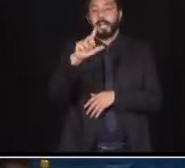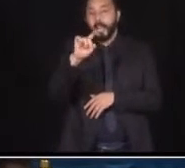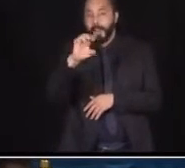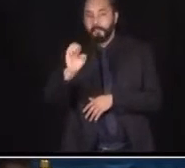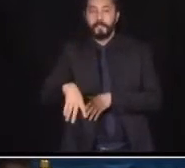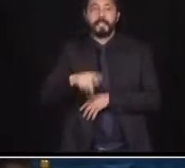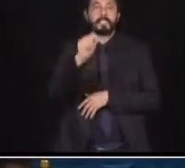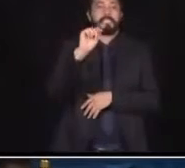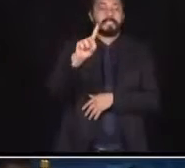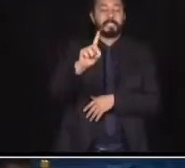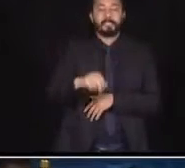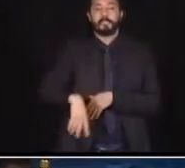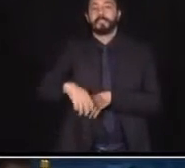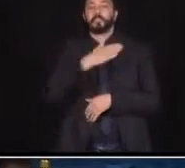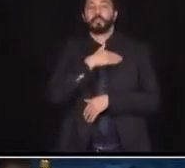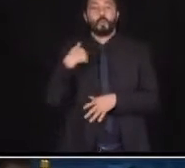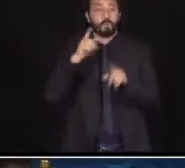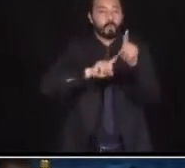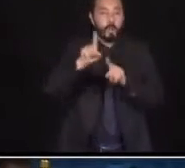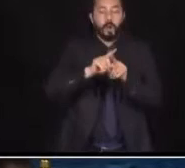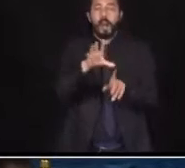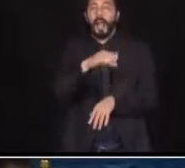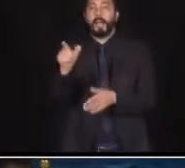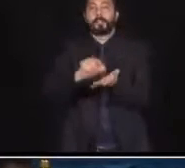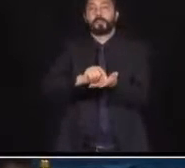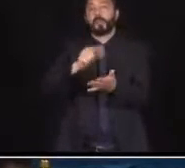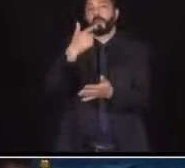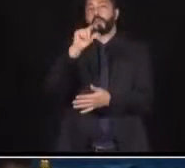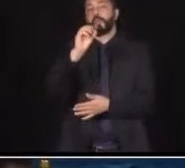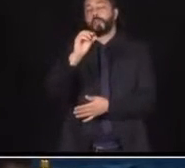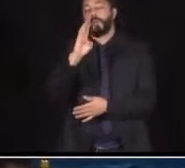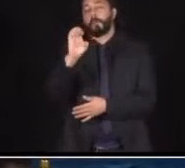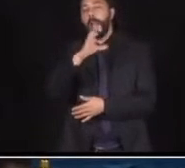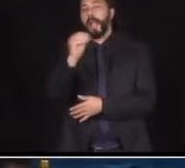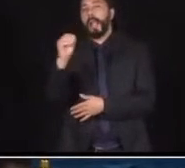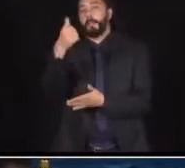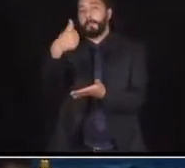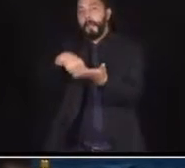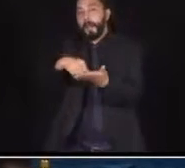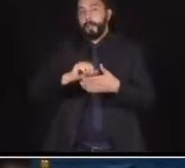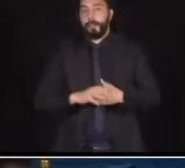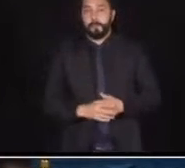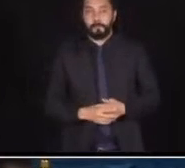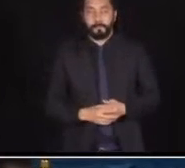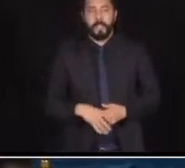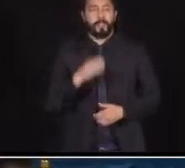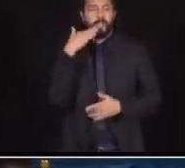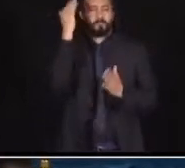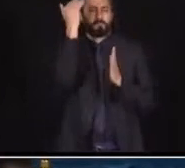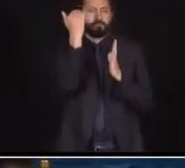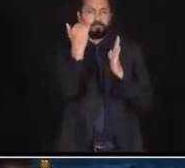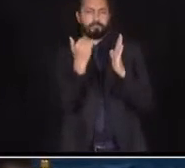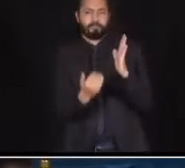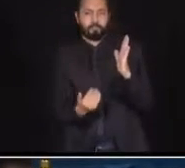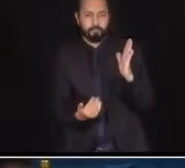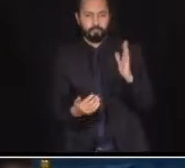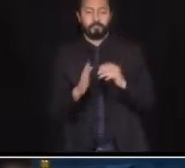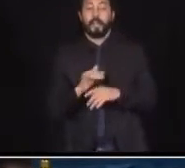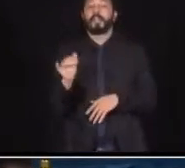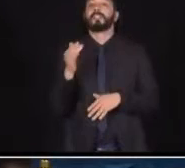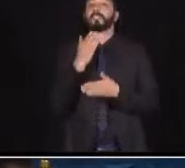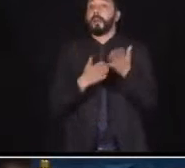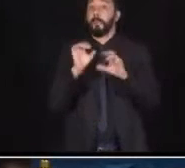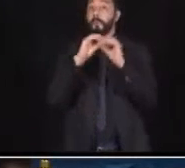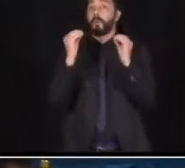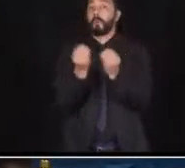Torstar, and Globe and Mail. I'd also like to thank several outstanding organizations for their support in promoting the app.